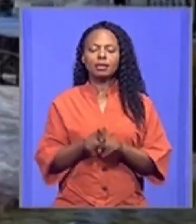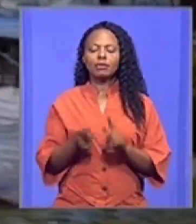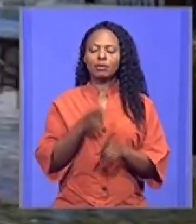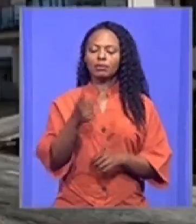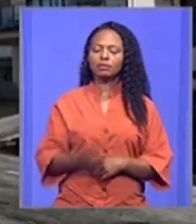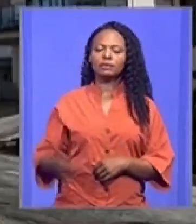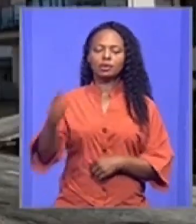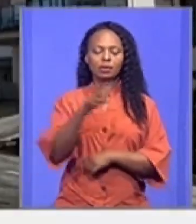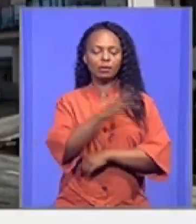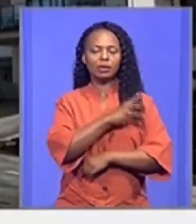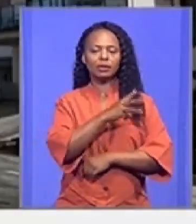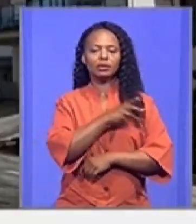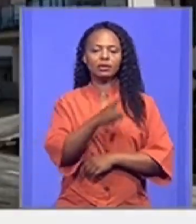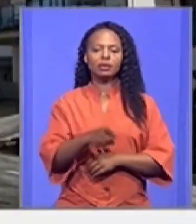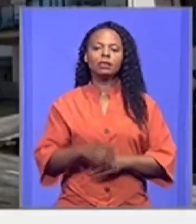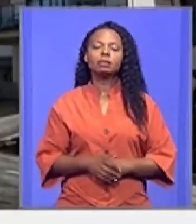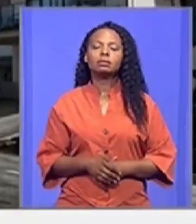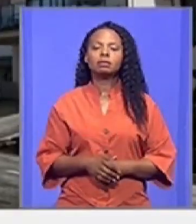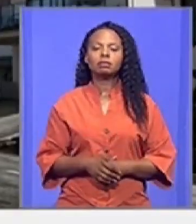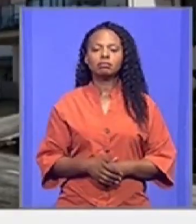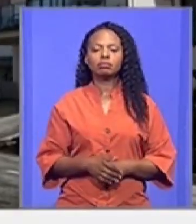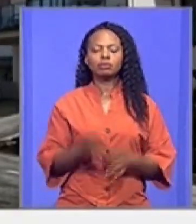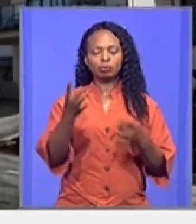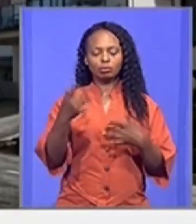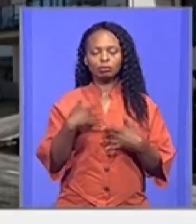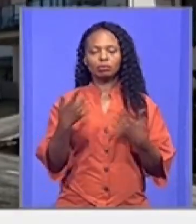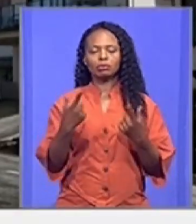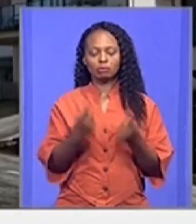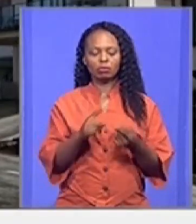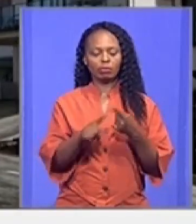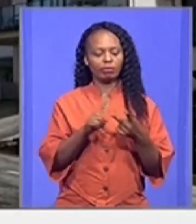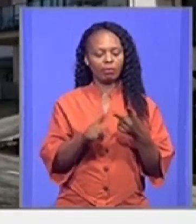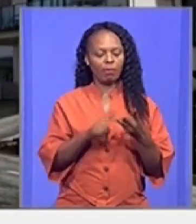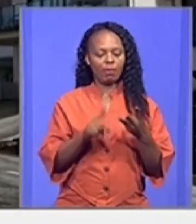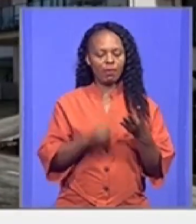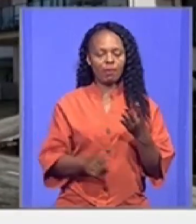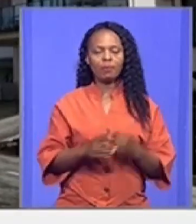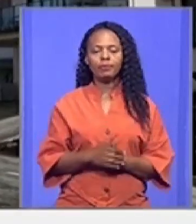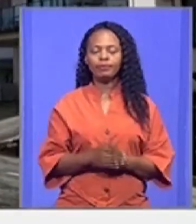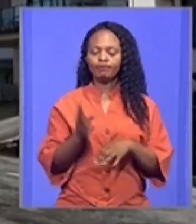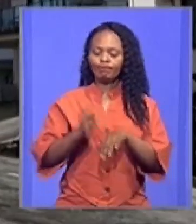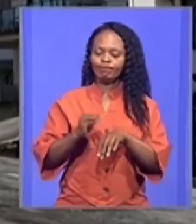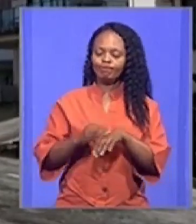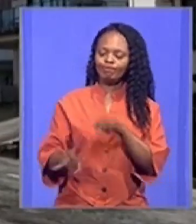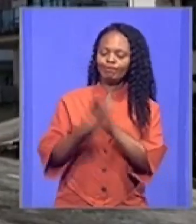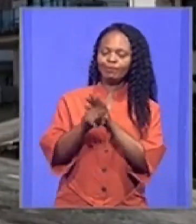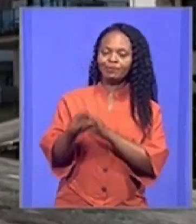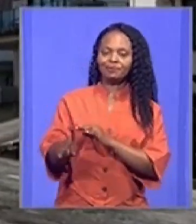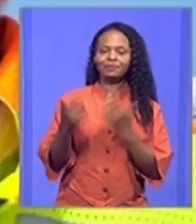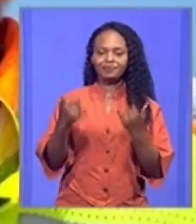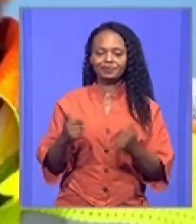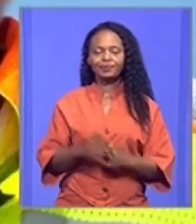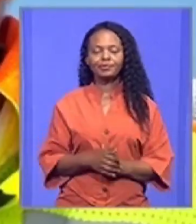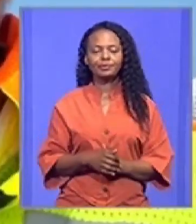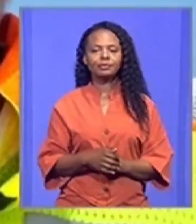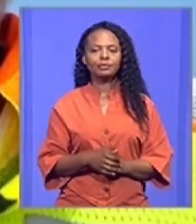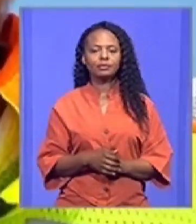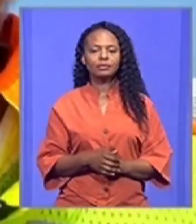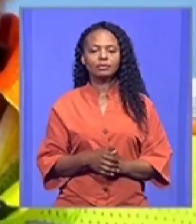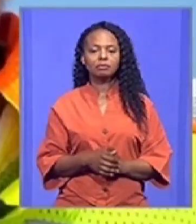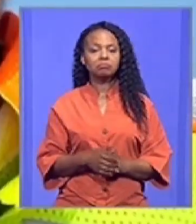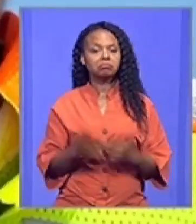Bay and the Tauranga mouth. So we had at Linkies we had a problem there. Had a big wave came in. It's going to be quite a big